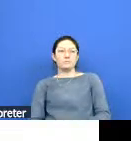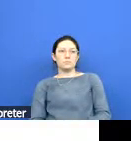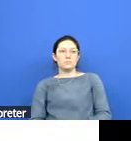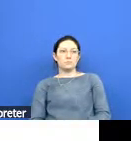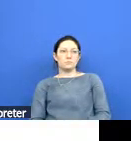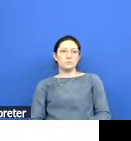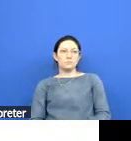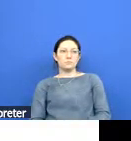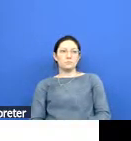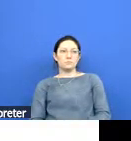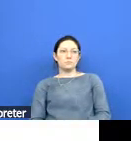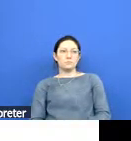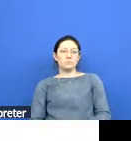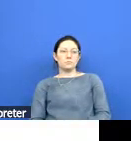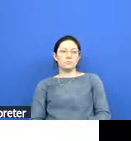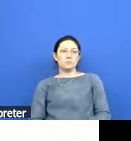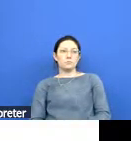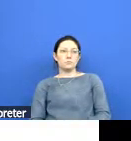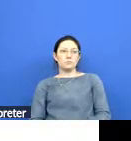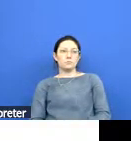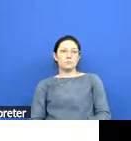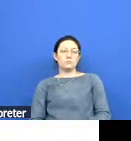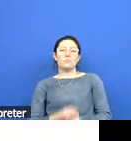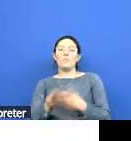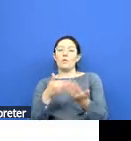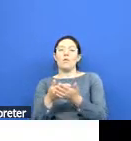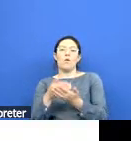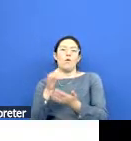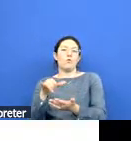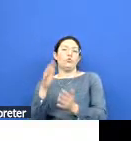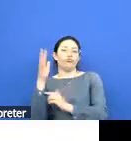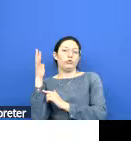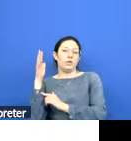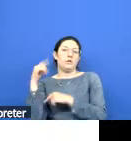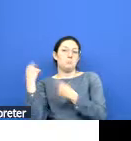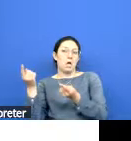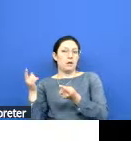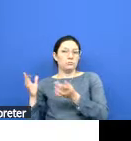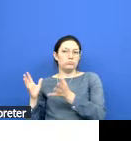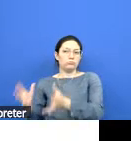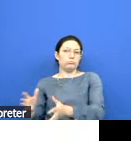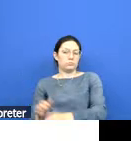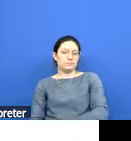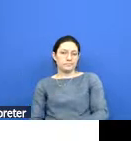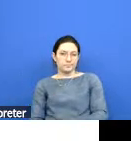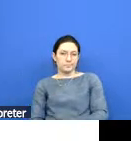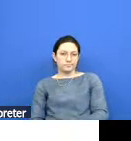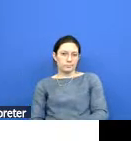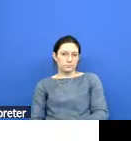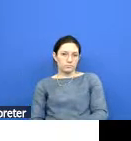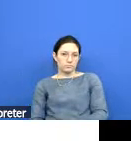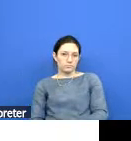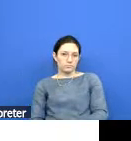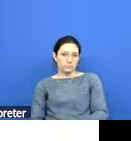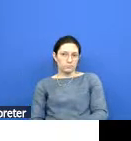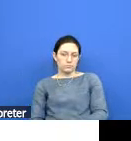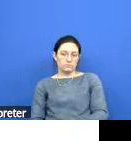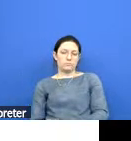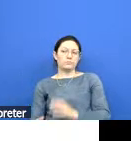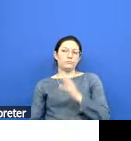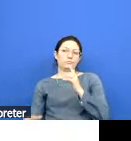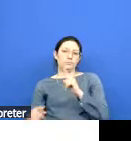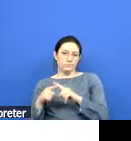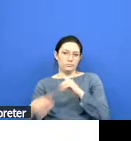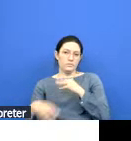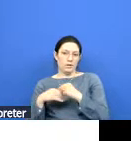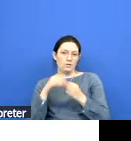of the existing pine trees that were planted. Right. 'Cause- And then they're gonna add, so one of the things that's not